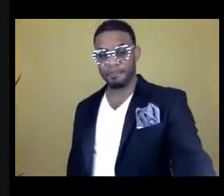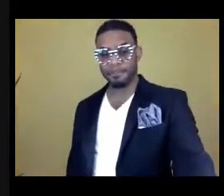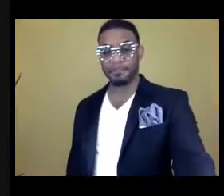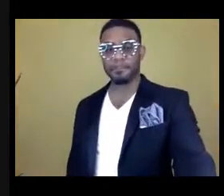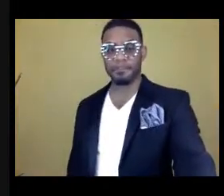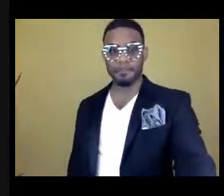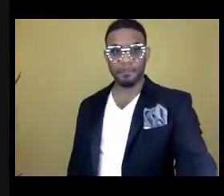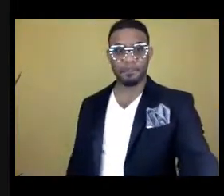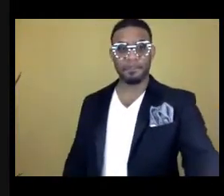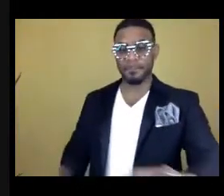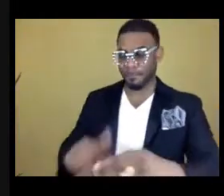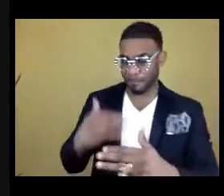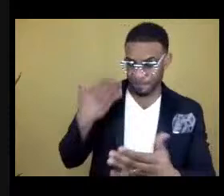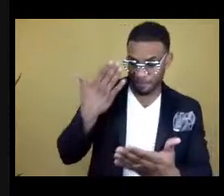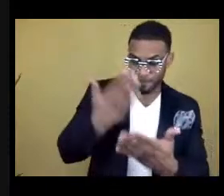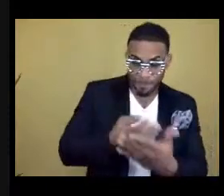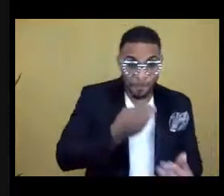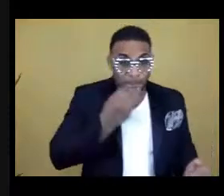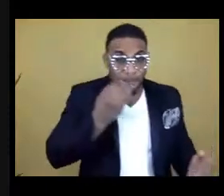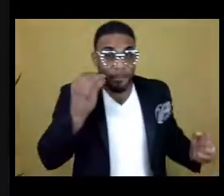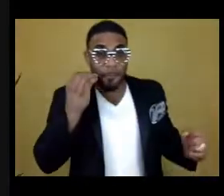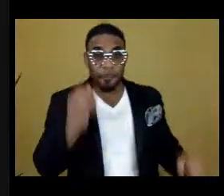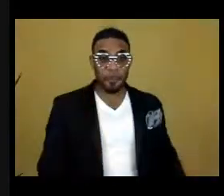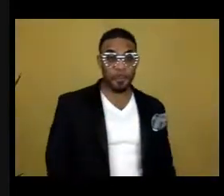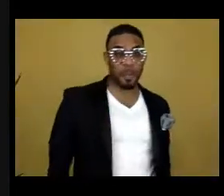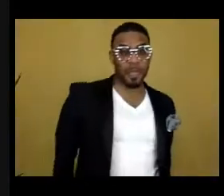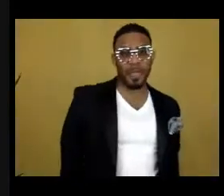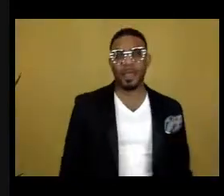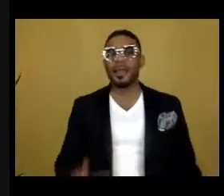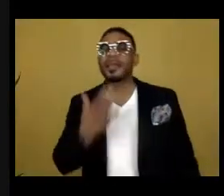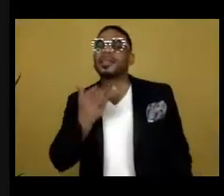I can't wait to get home.